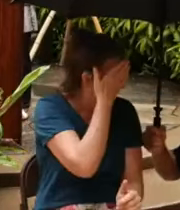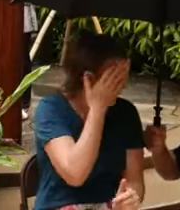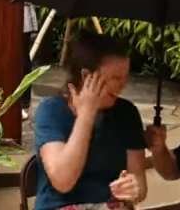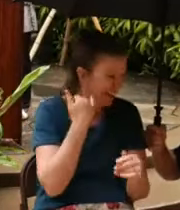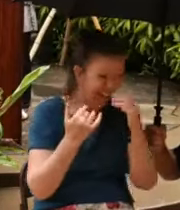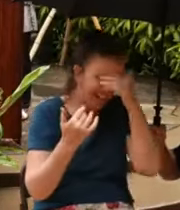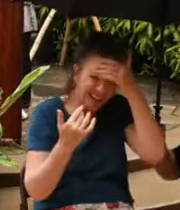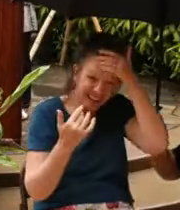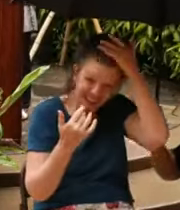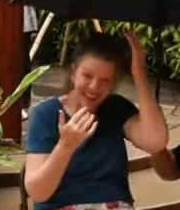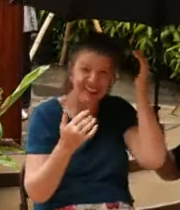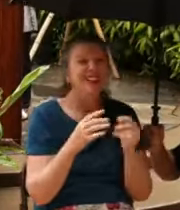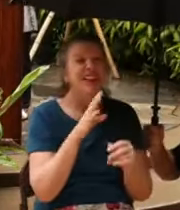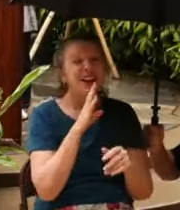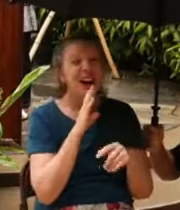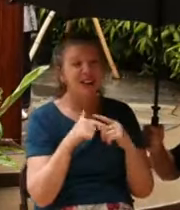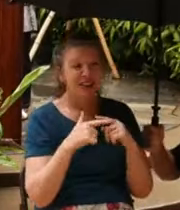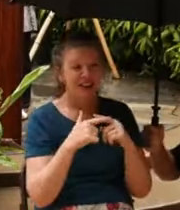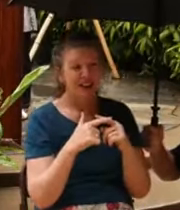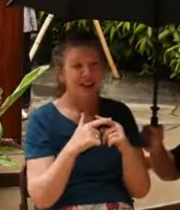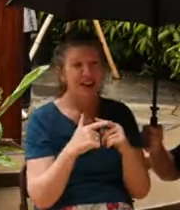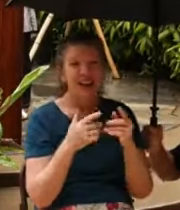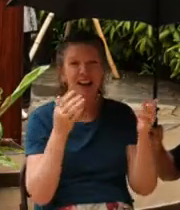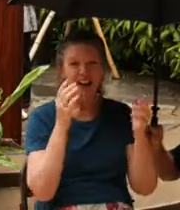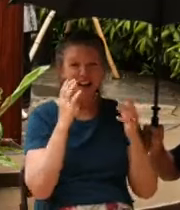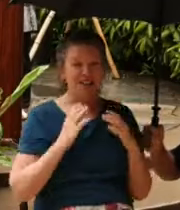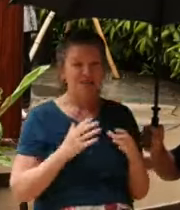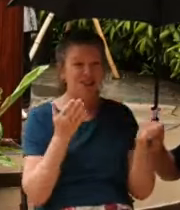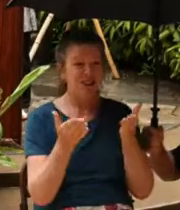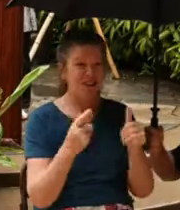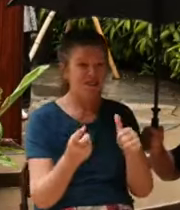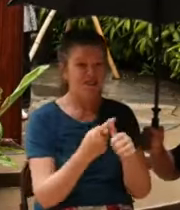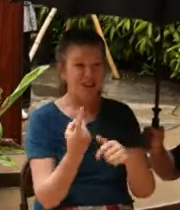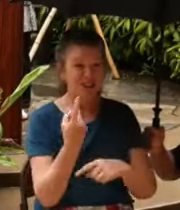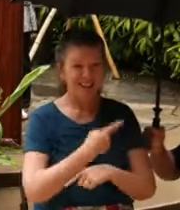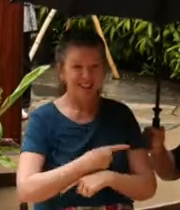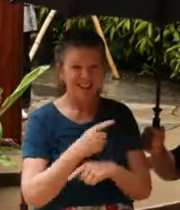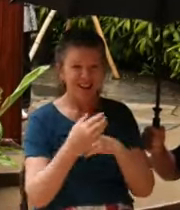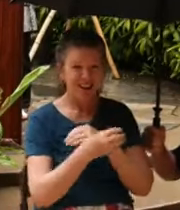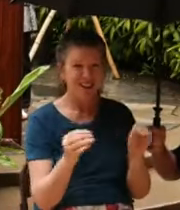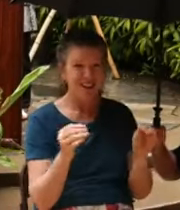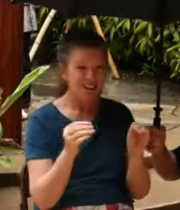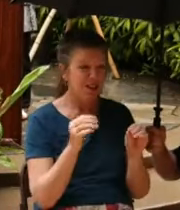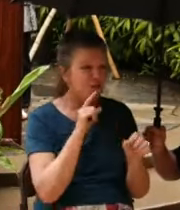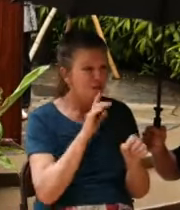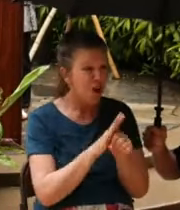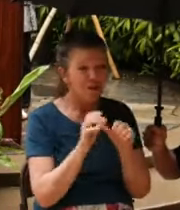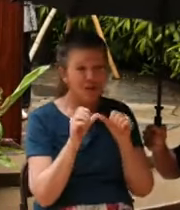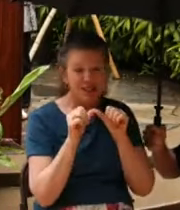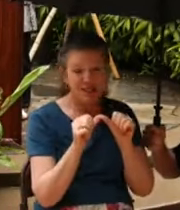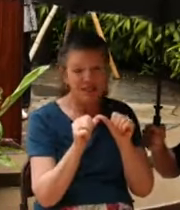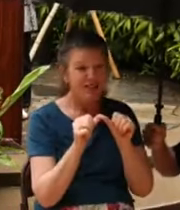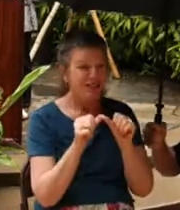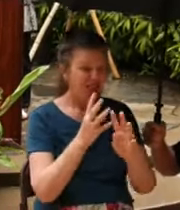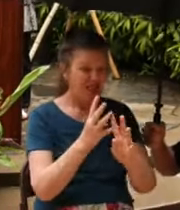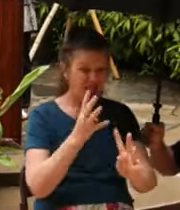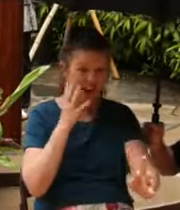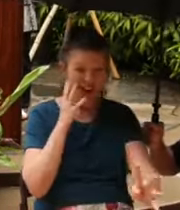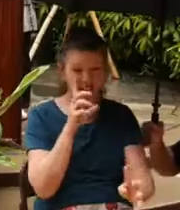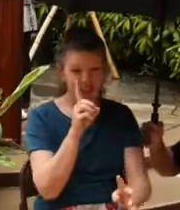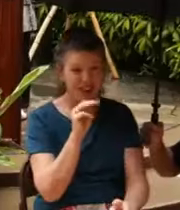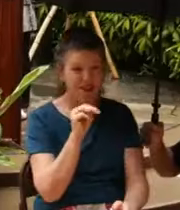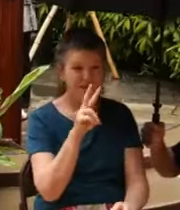Speaking of customer service, on our first day in office, we promised to eliminate long lines at our DMV. We are